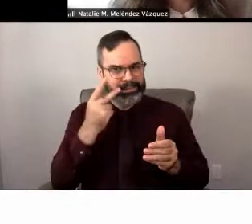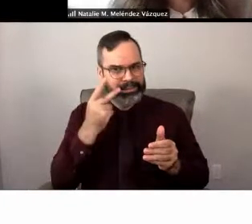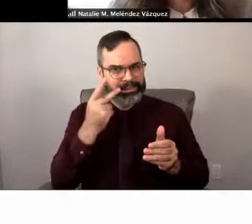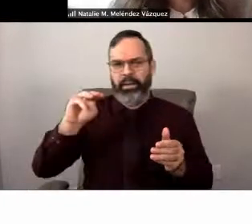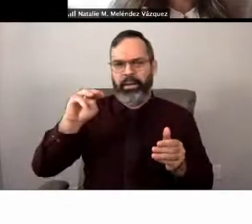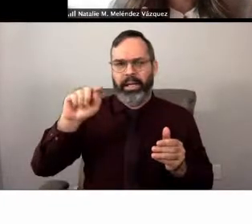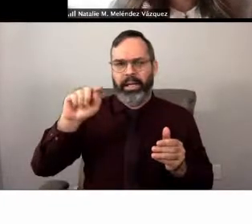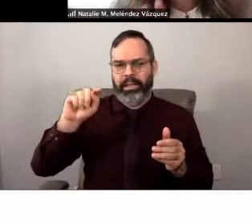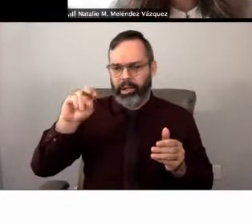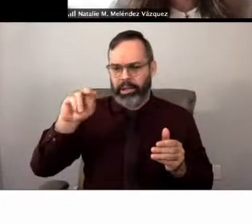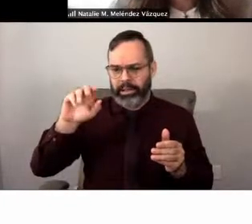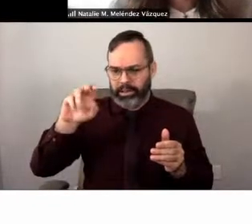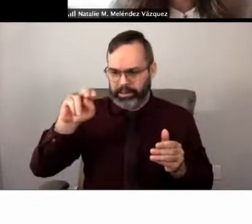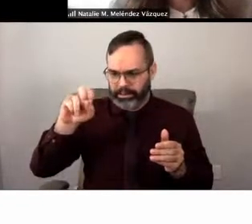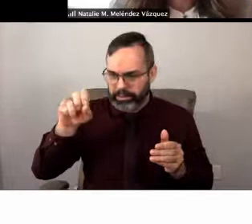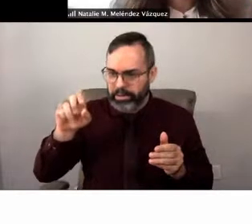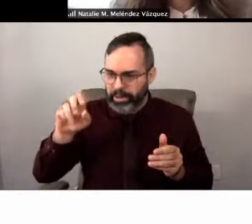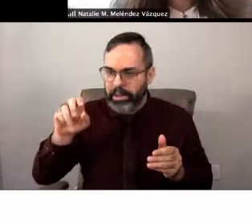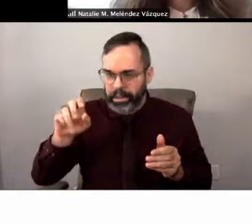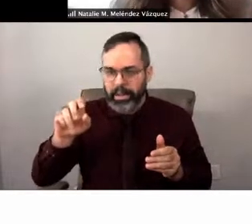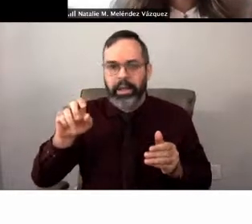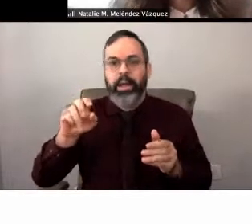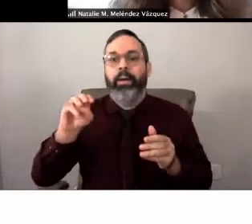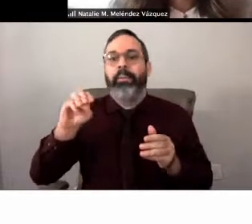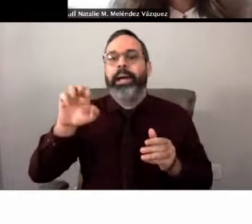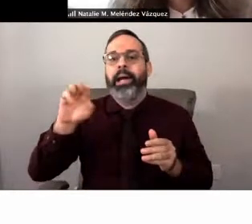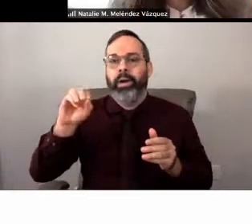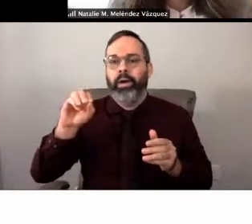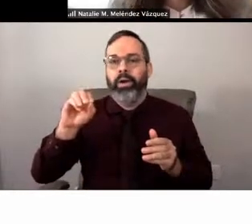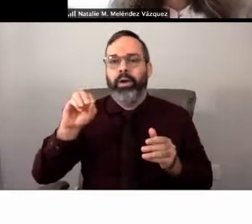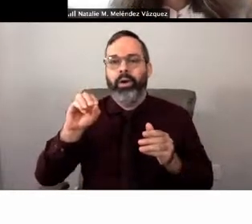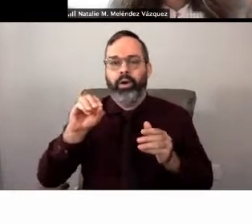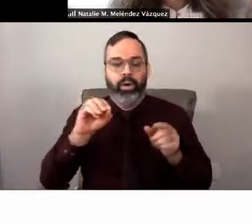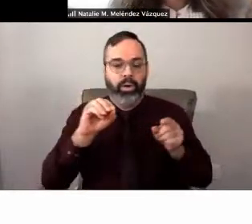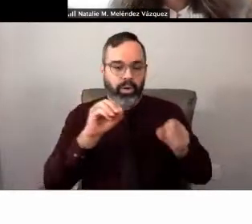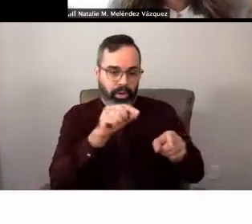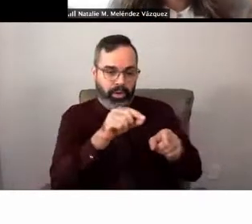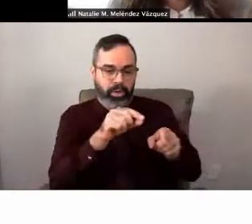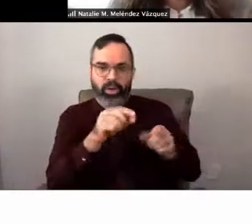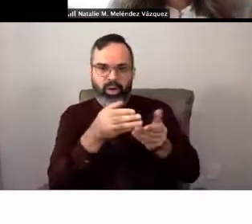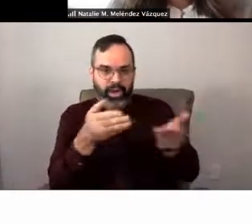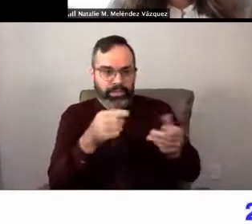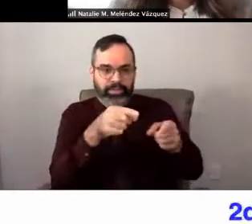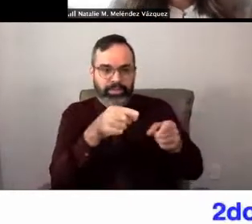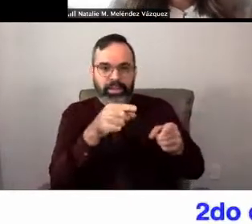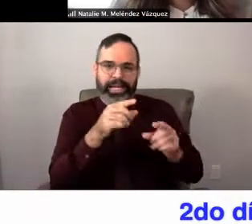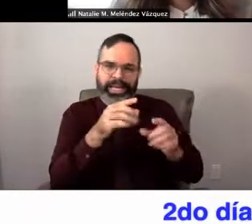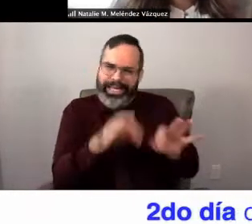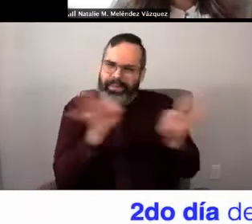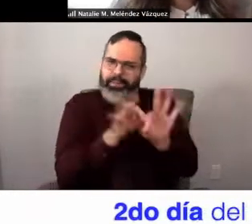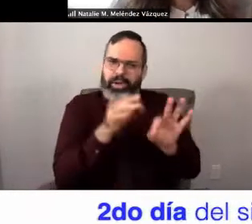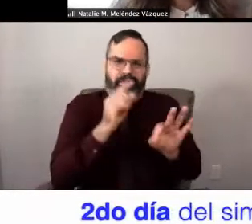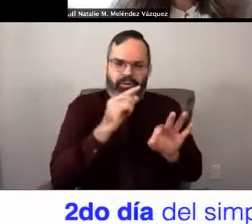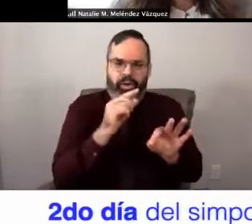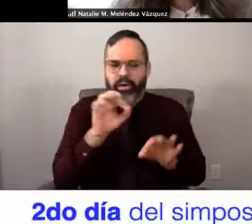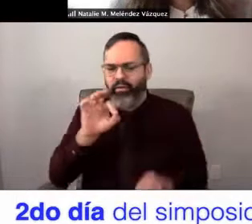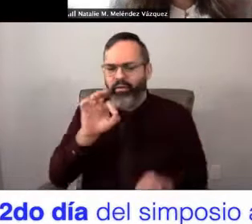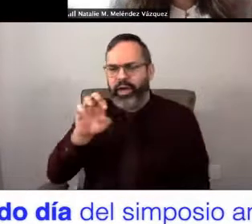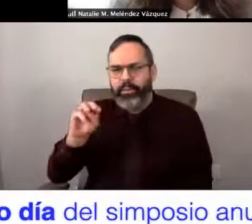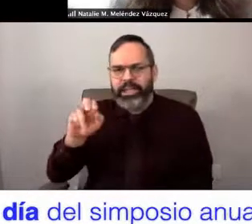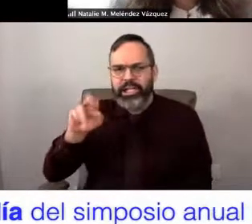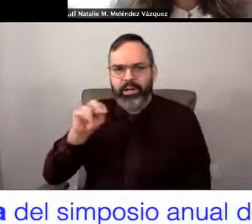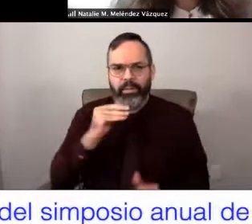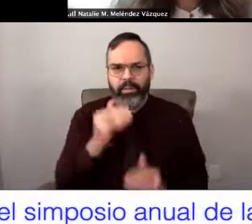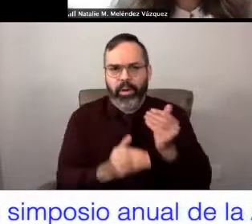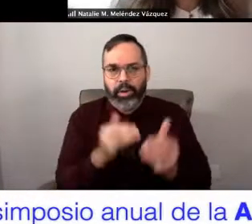these microorganisms are key in the fermentation processes. So if we have a greater prevalence of